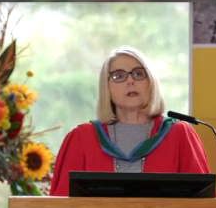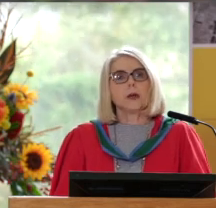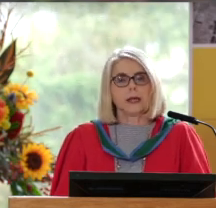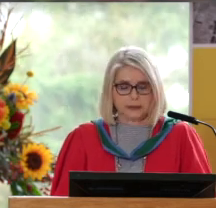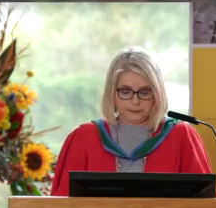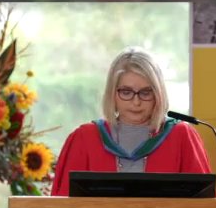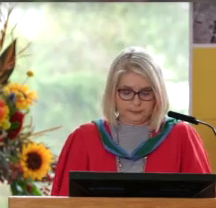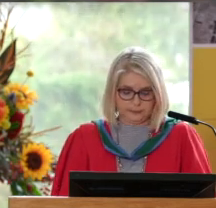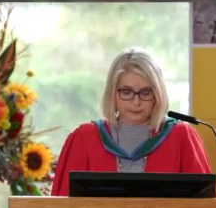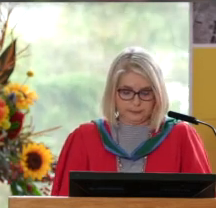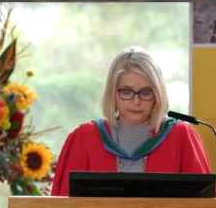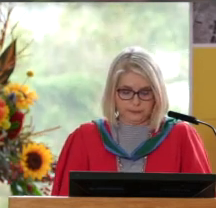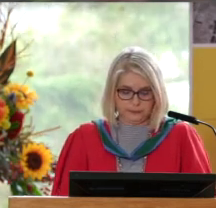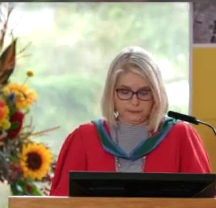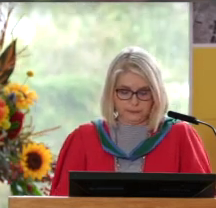Mark Swain,